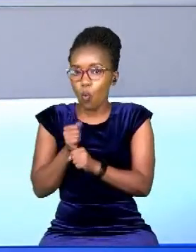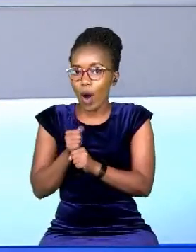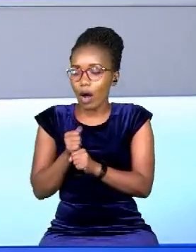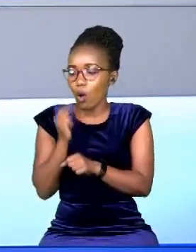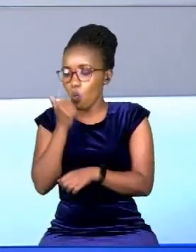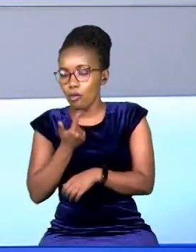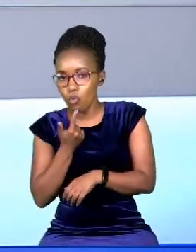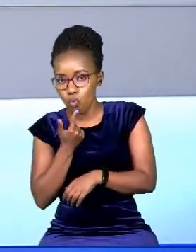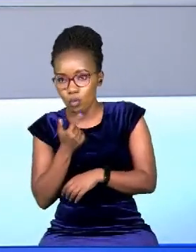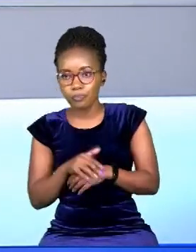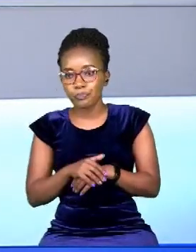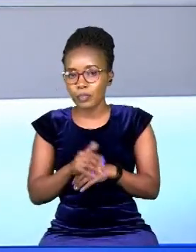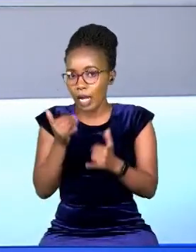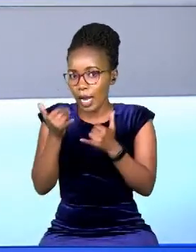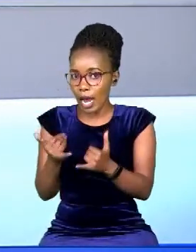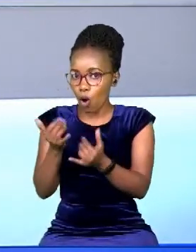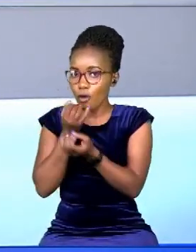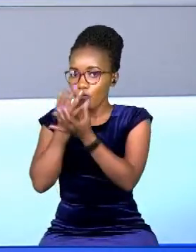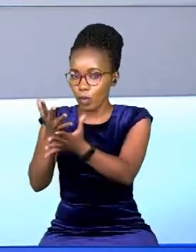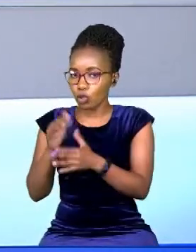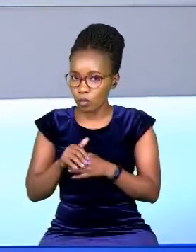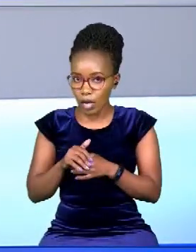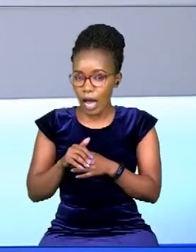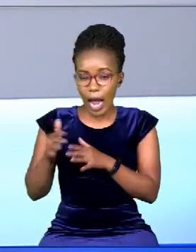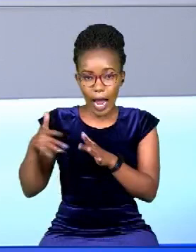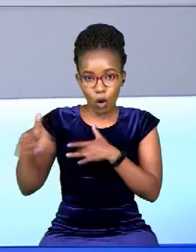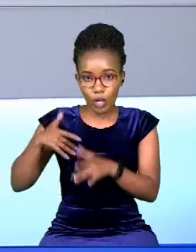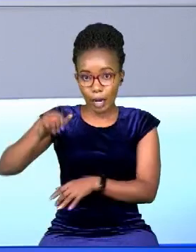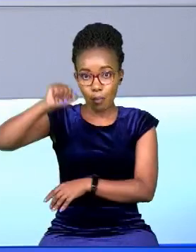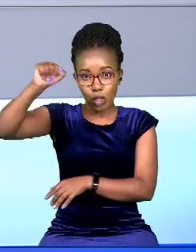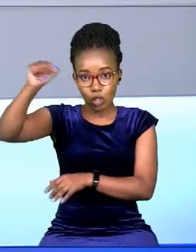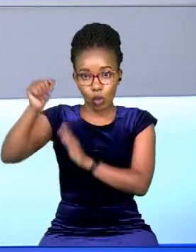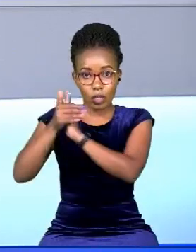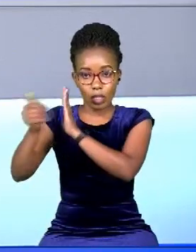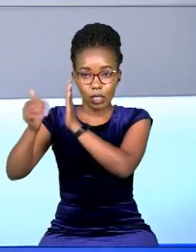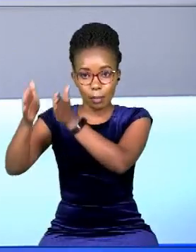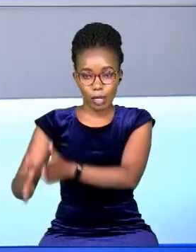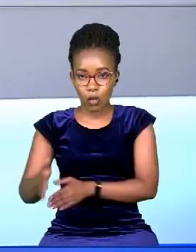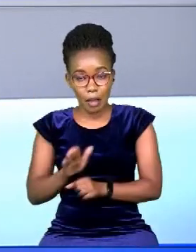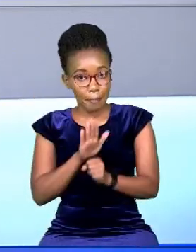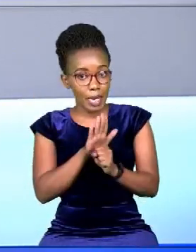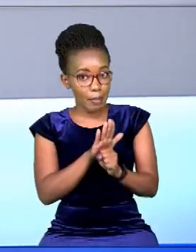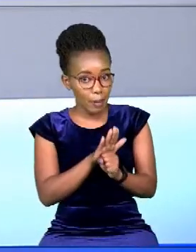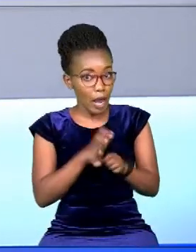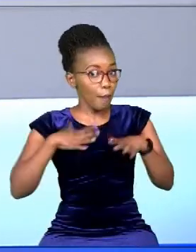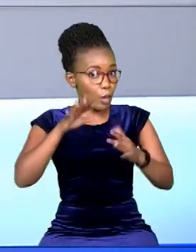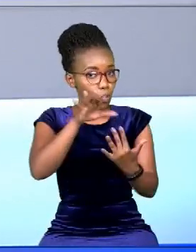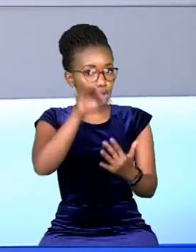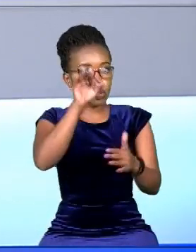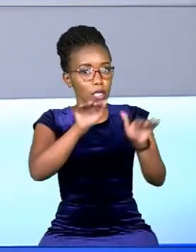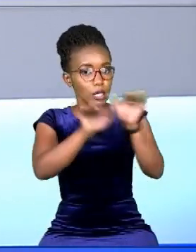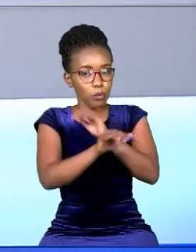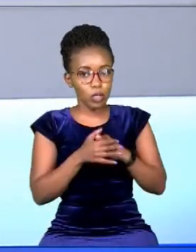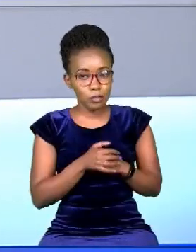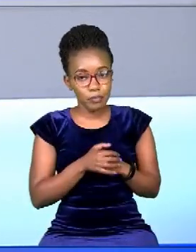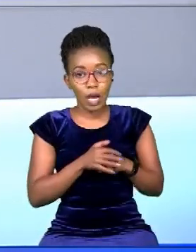Mariam Jahid delves with the details, according to political analyst Martin Andati, most heads choose their deputies to complement their